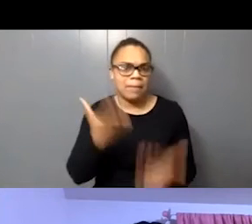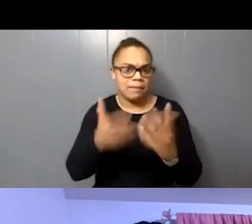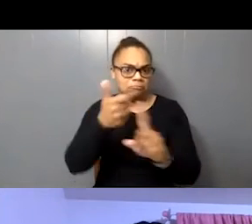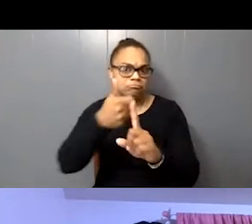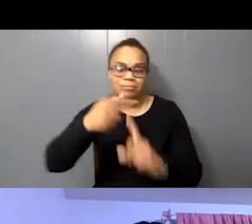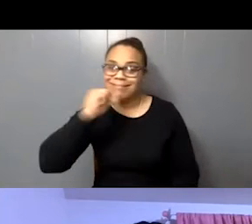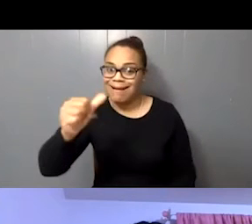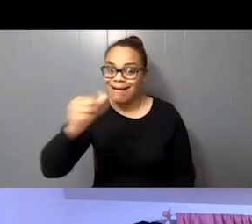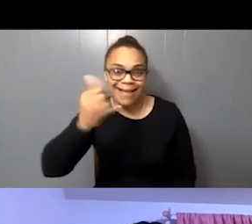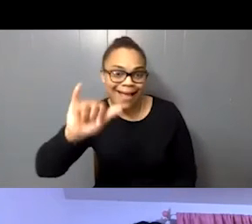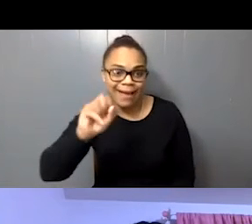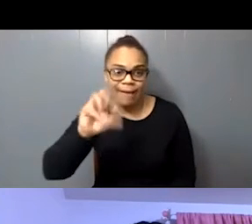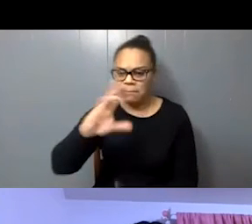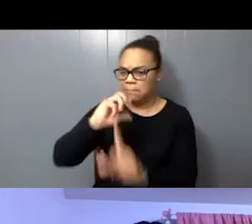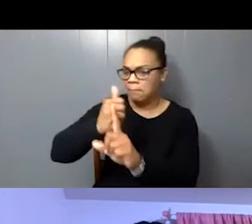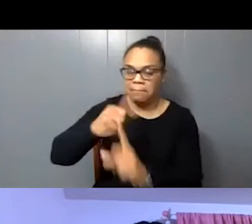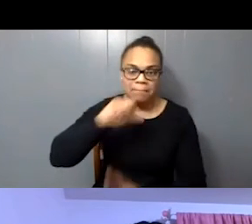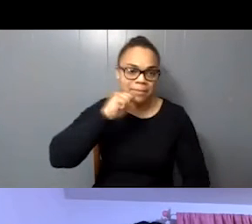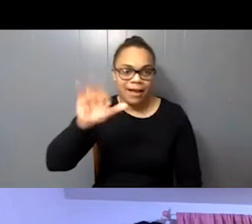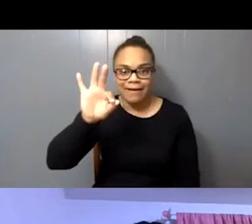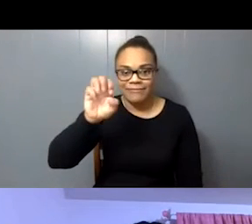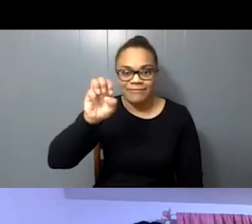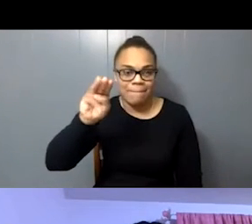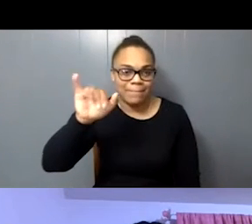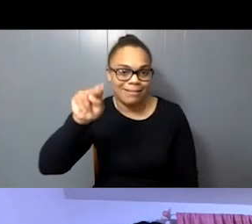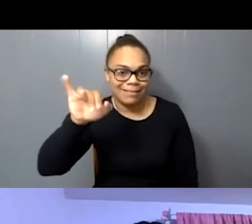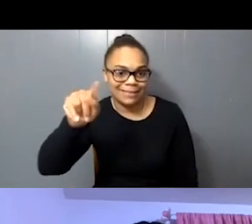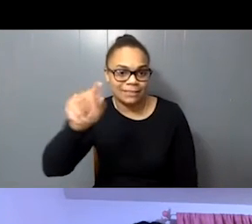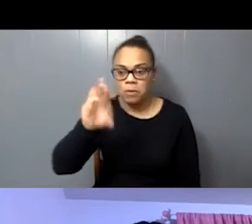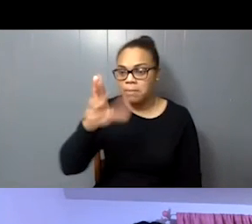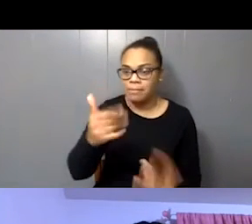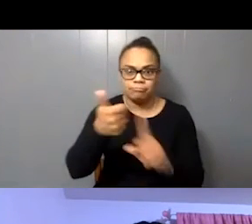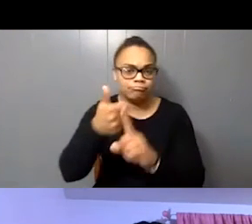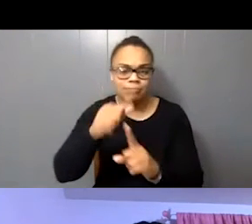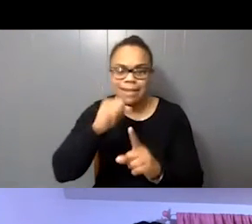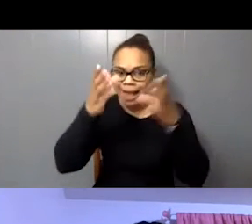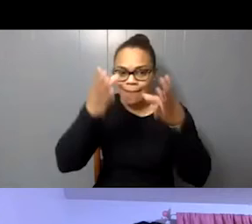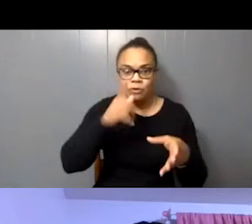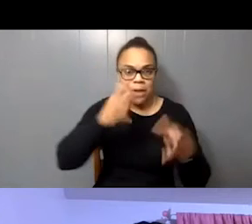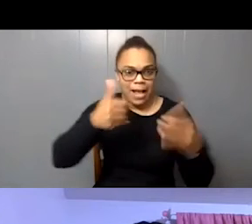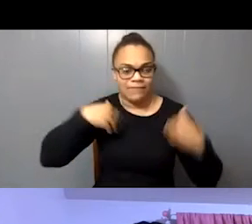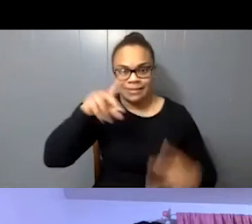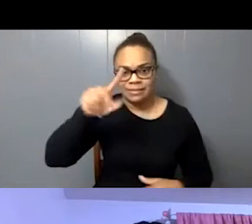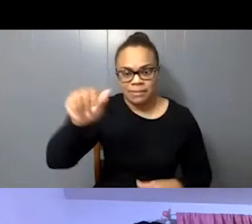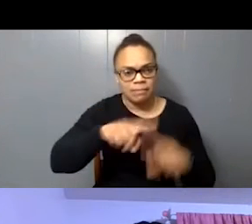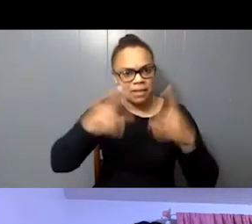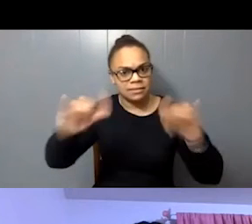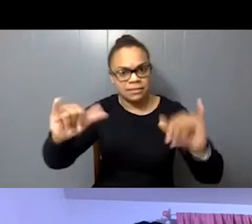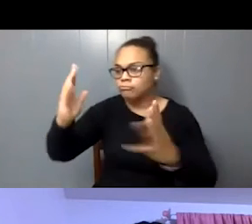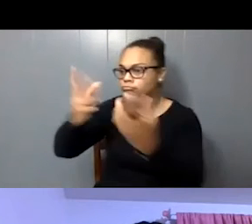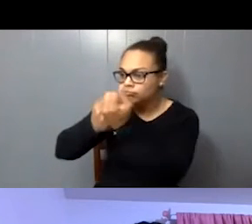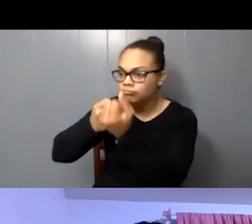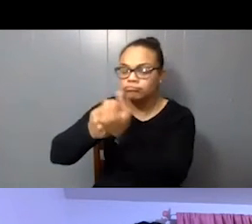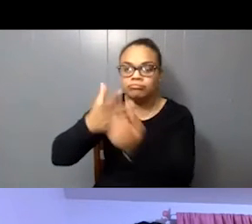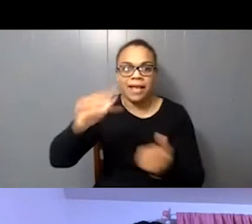disability, it's just like supporting them and trying to help spread awareness about that particular group.